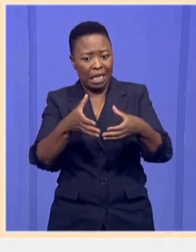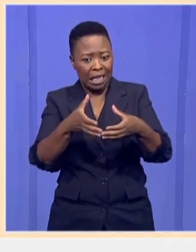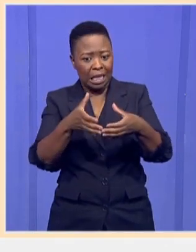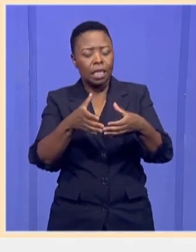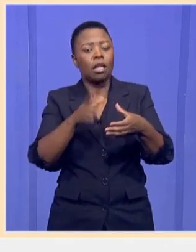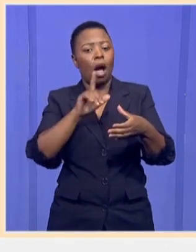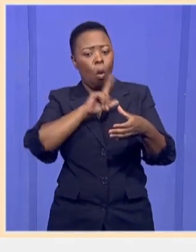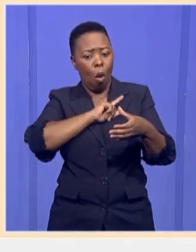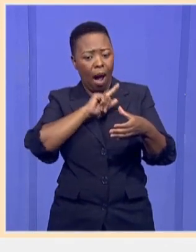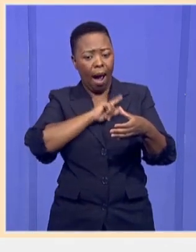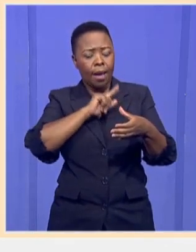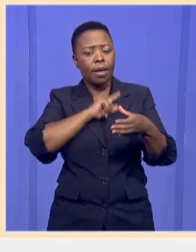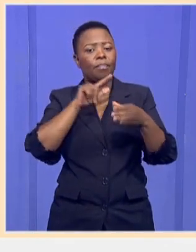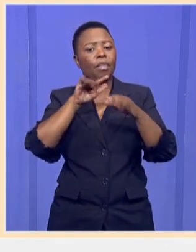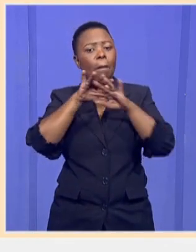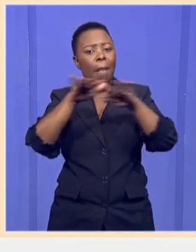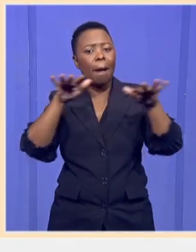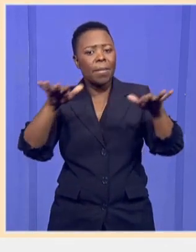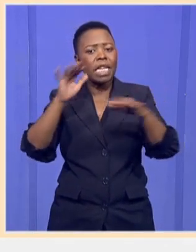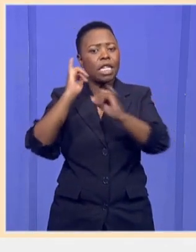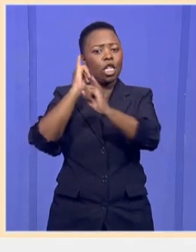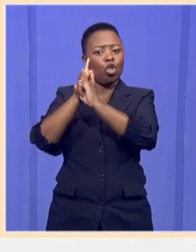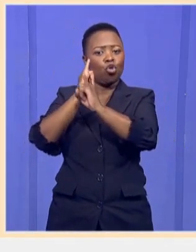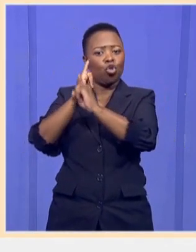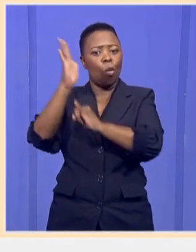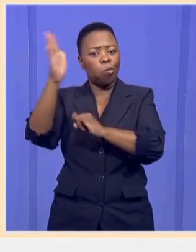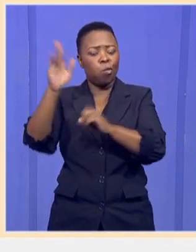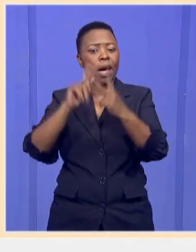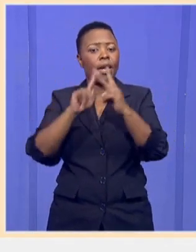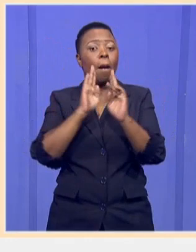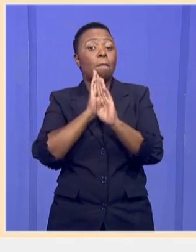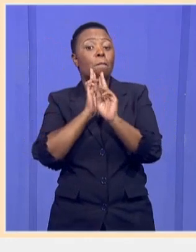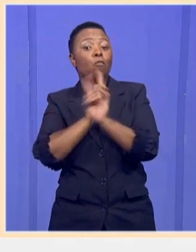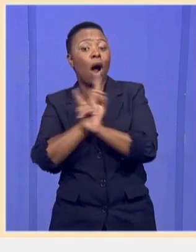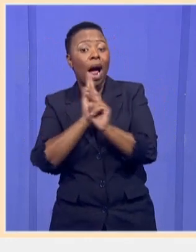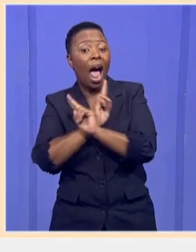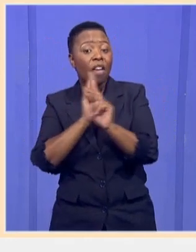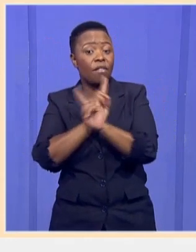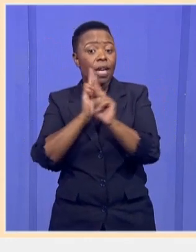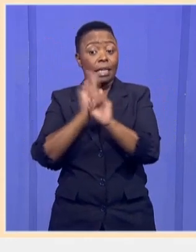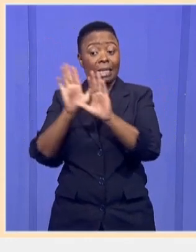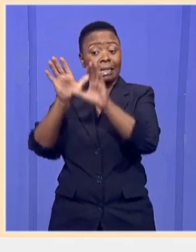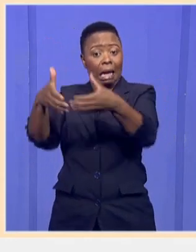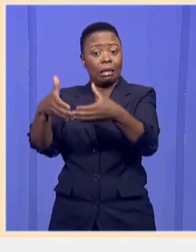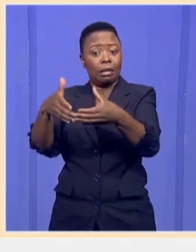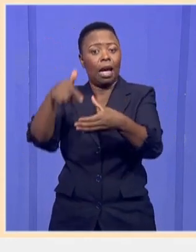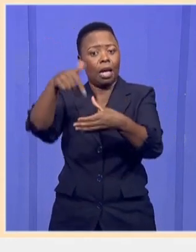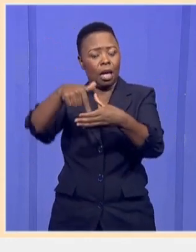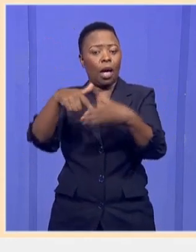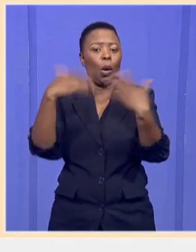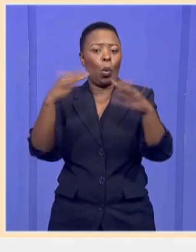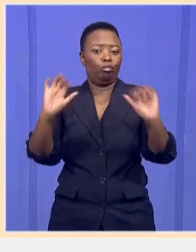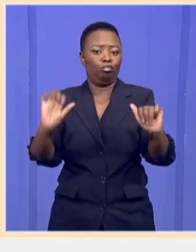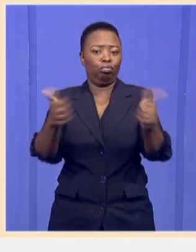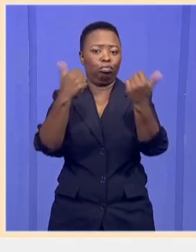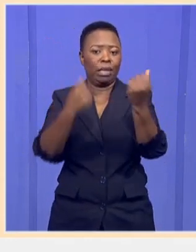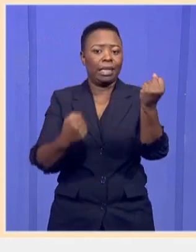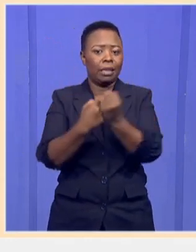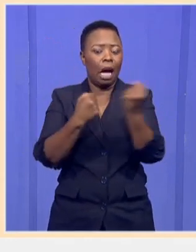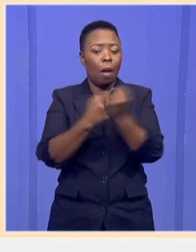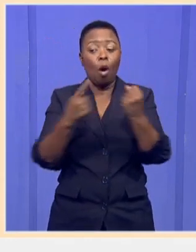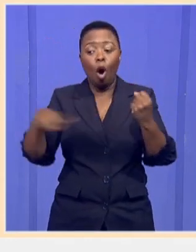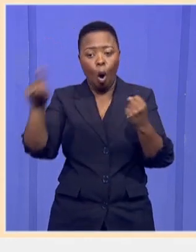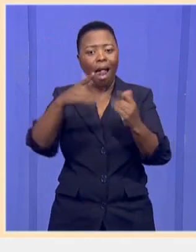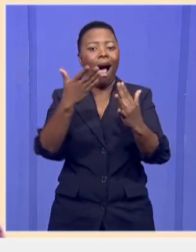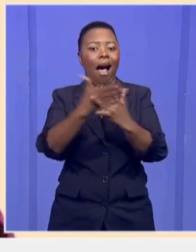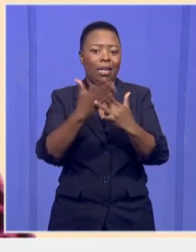public institutions as well as in the private sector excellent support that all our citizens can access.